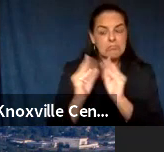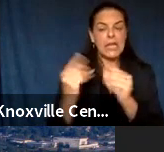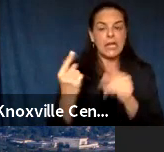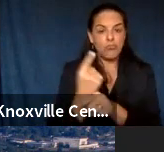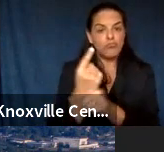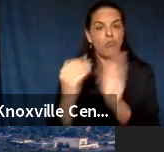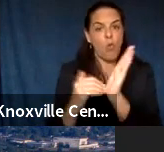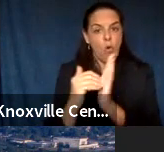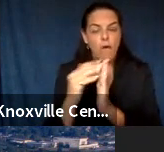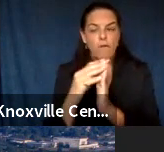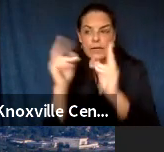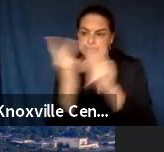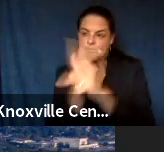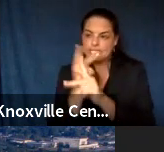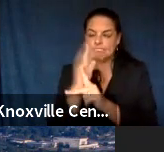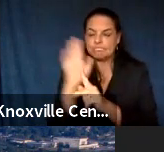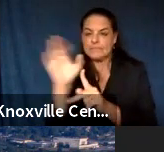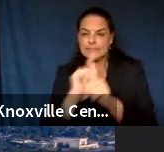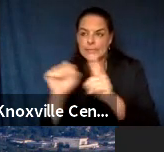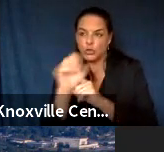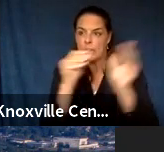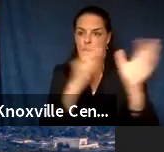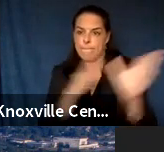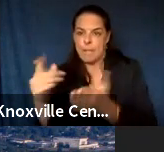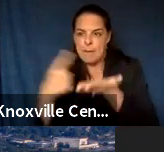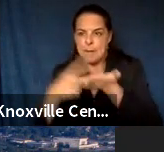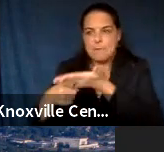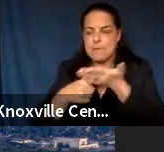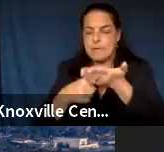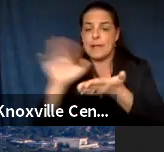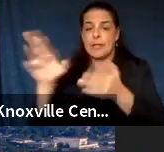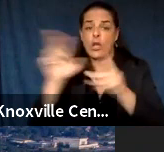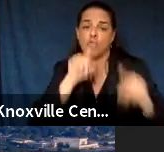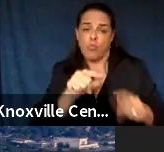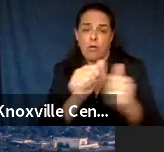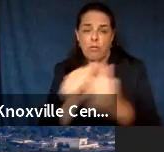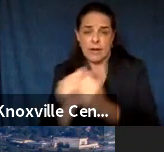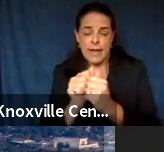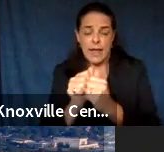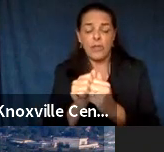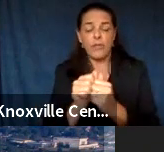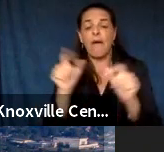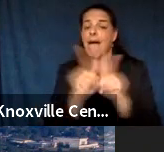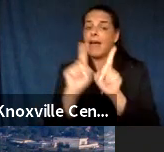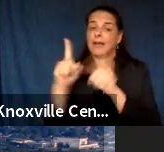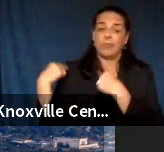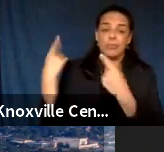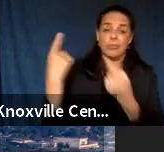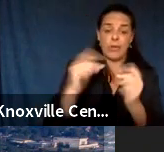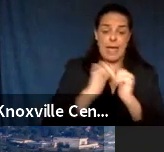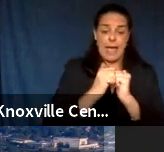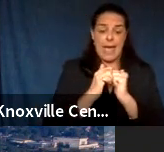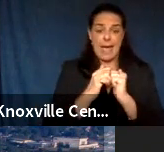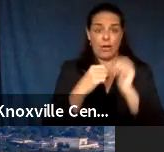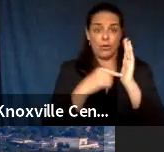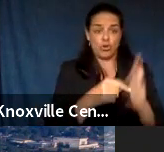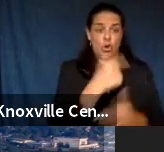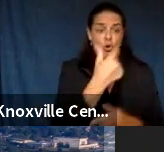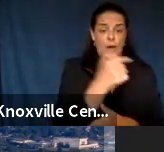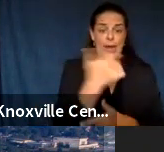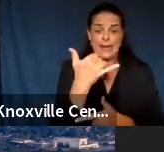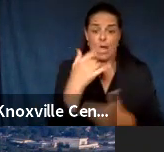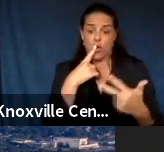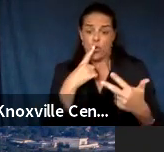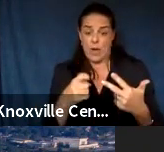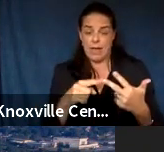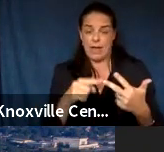situation and plan their response together. As always, decisions regarding how to classify this benchmark as green, yellow, or red